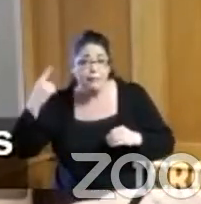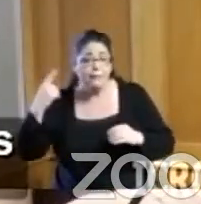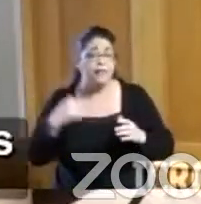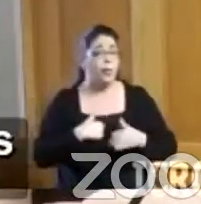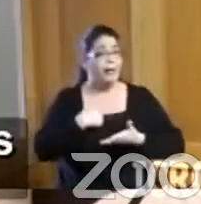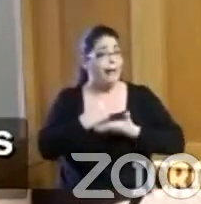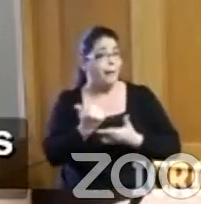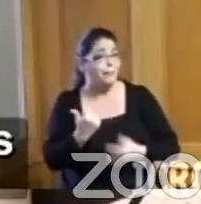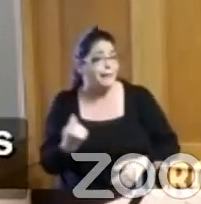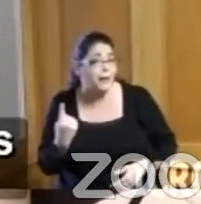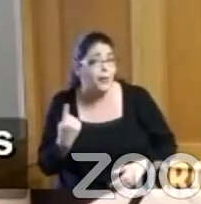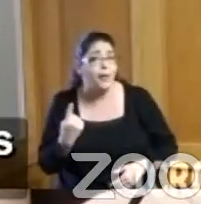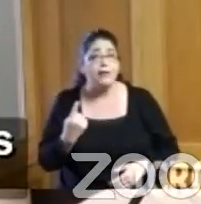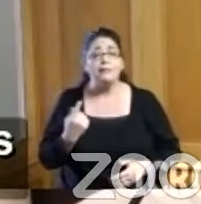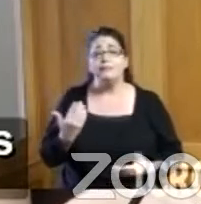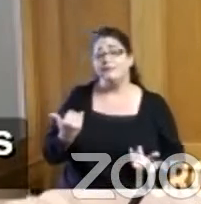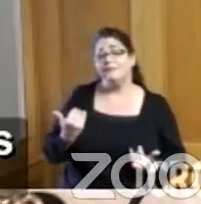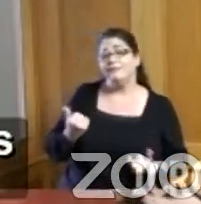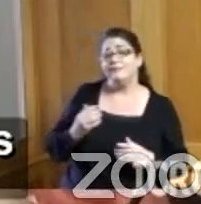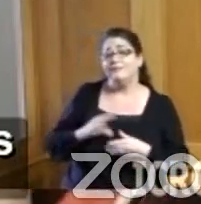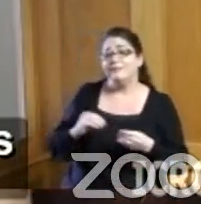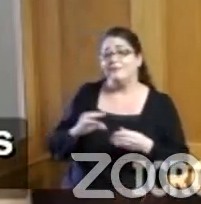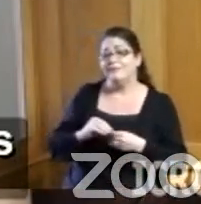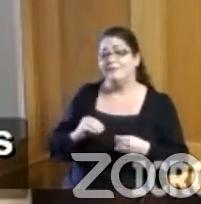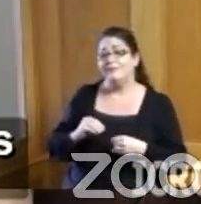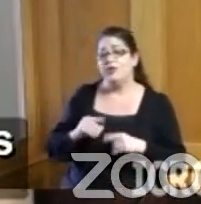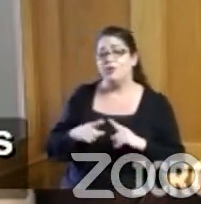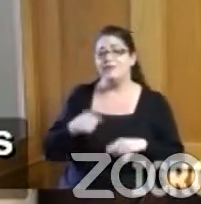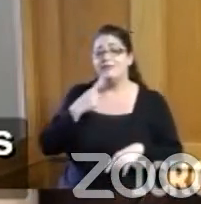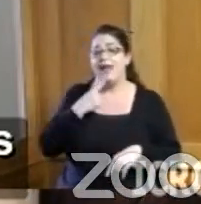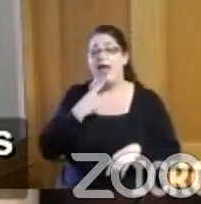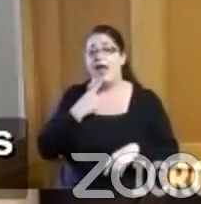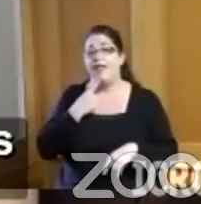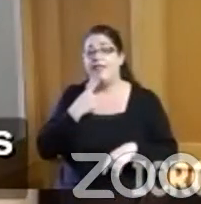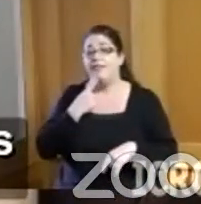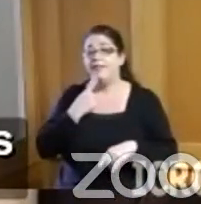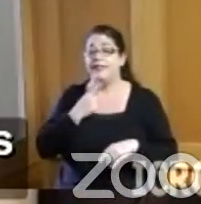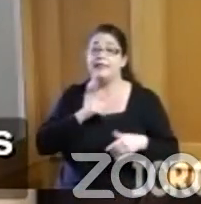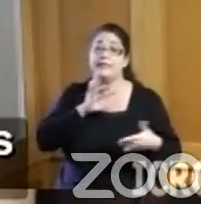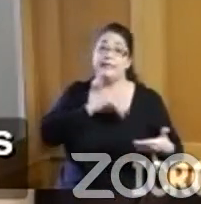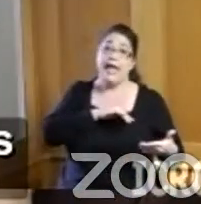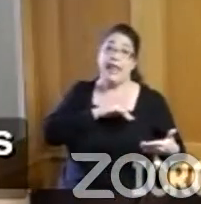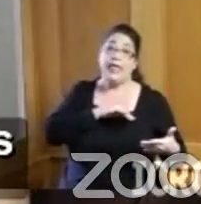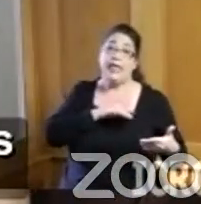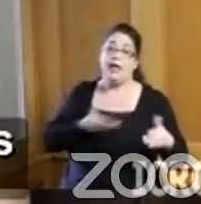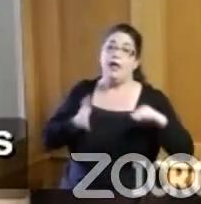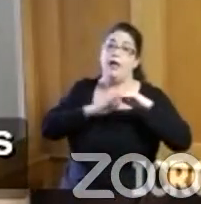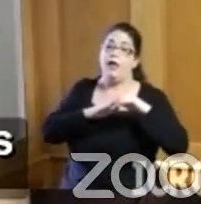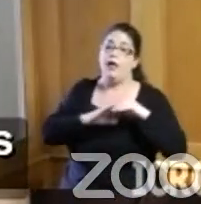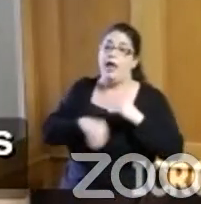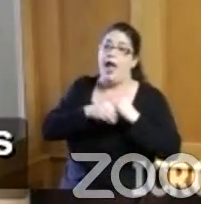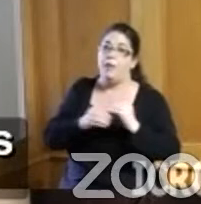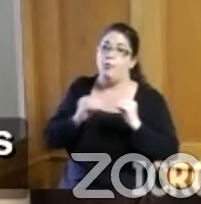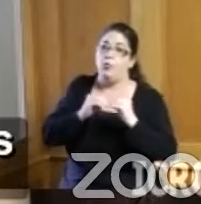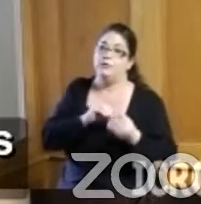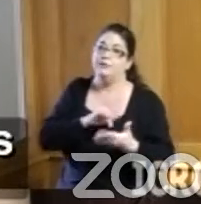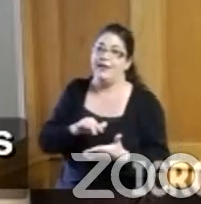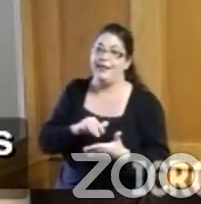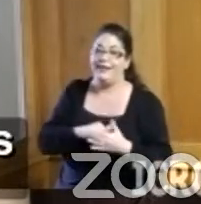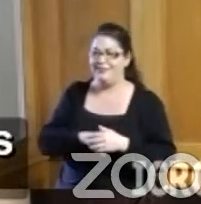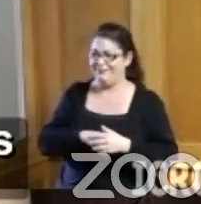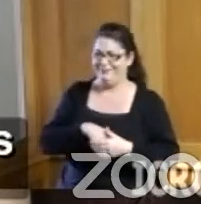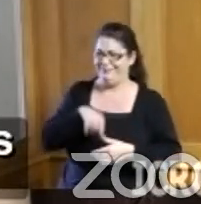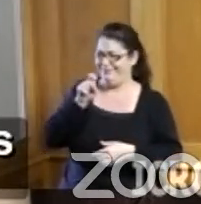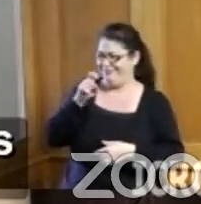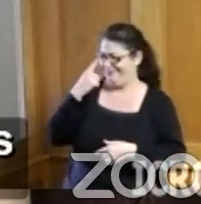help anybody? Because I'm really, when you said that, you said this is a study on top of a study. Mm-hmm. I said, well, wait a minute. How many times we're going to study?